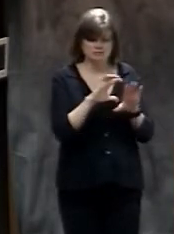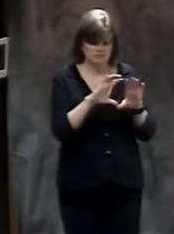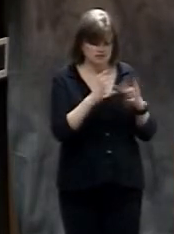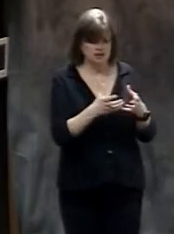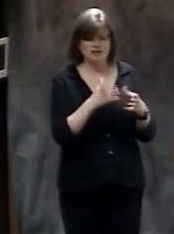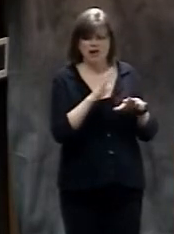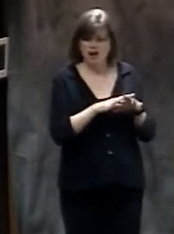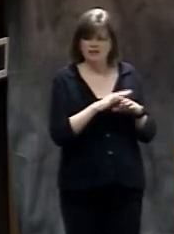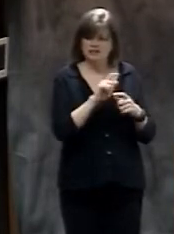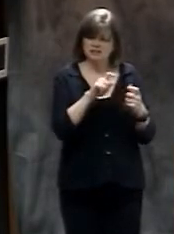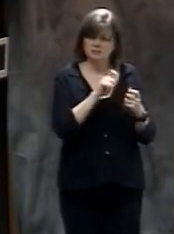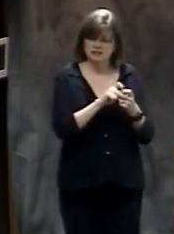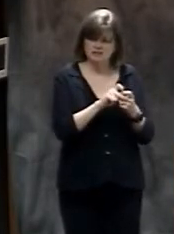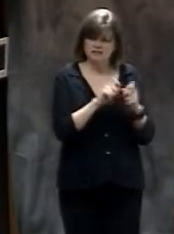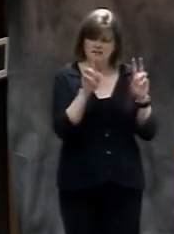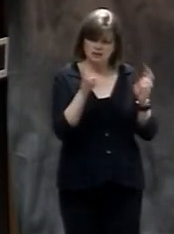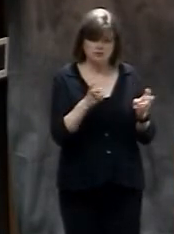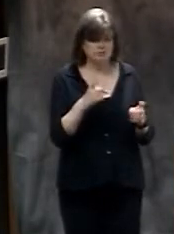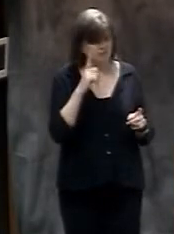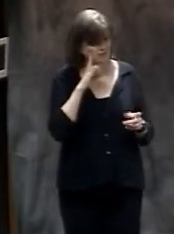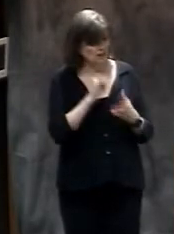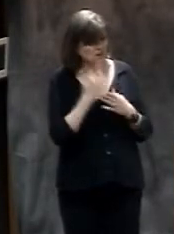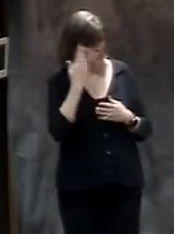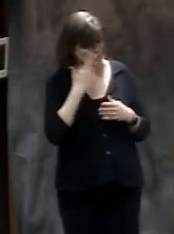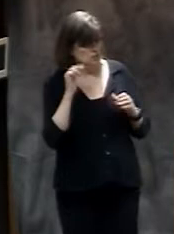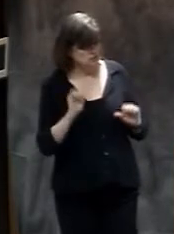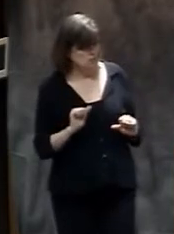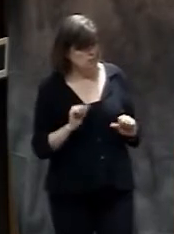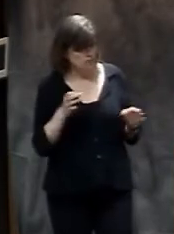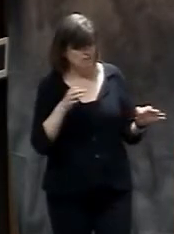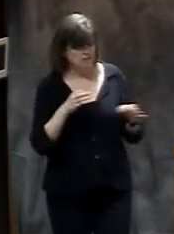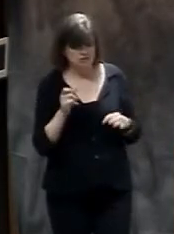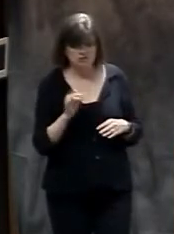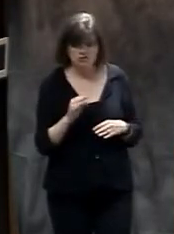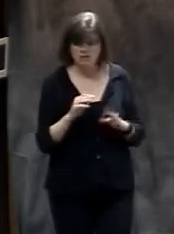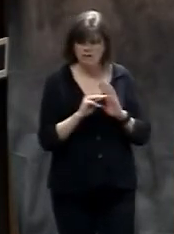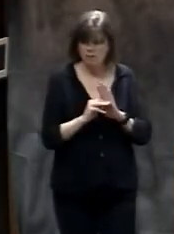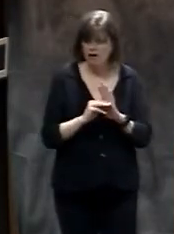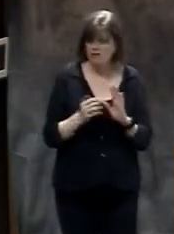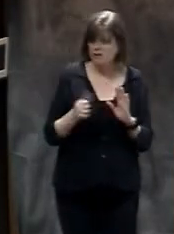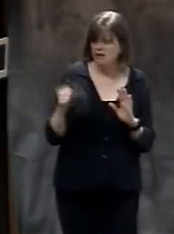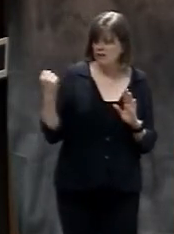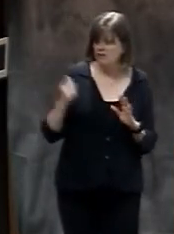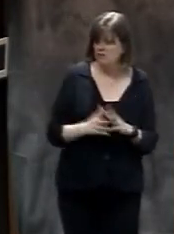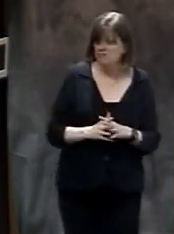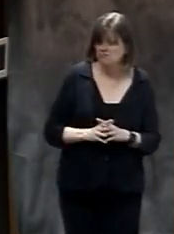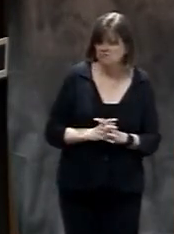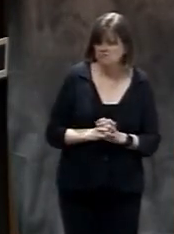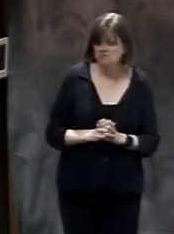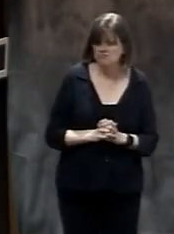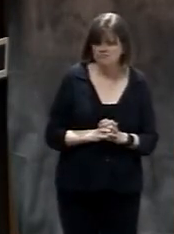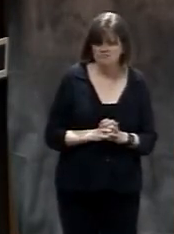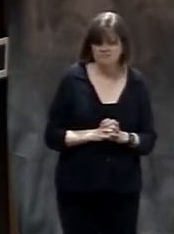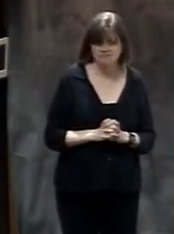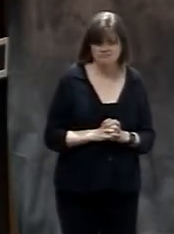I think that that is a reasonable definition of a model. Any others?